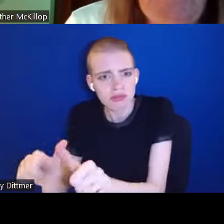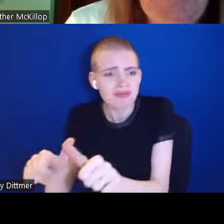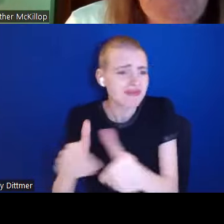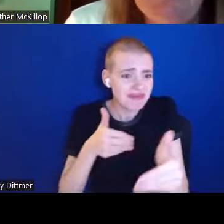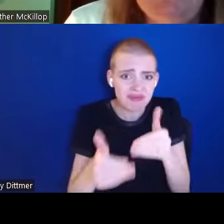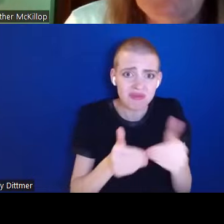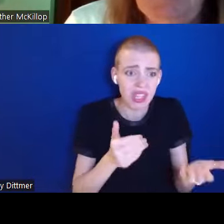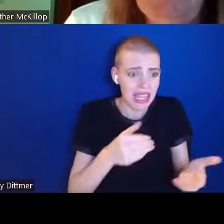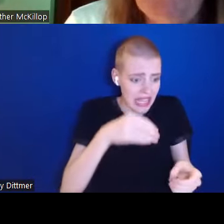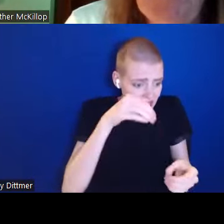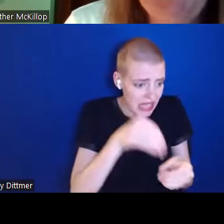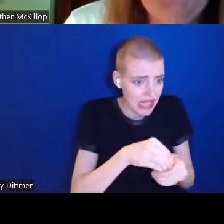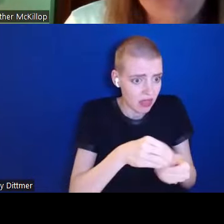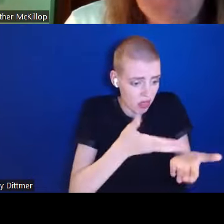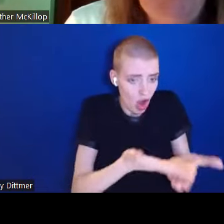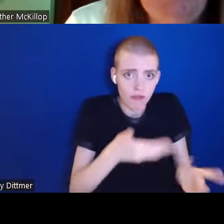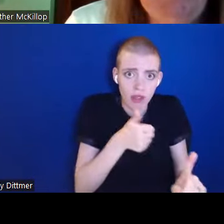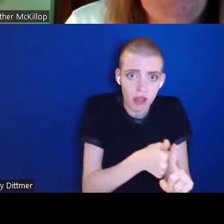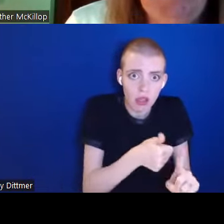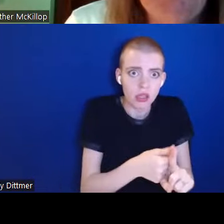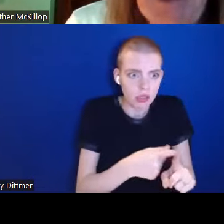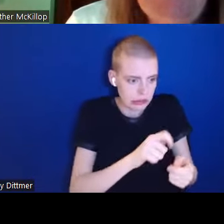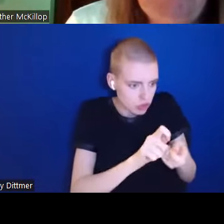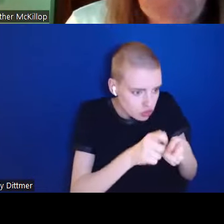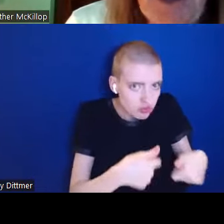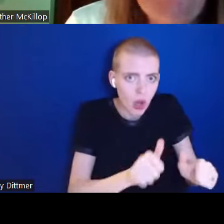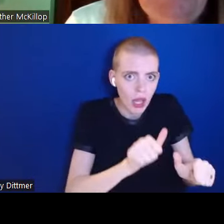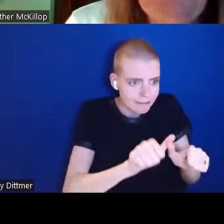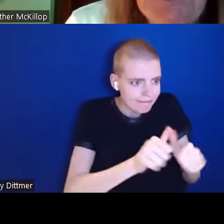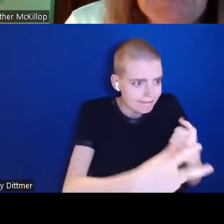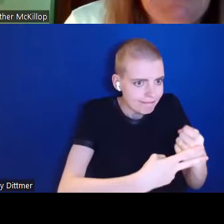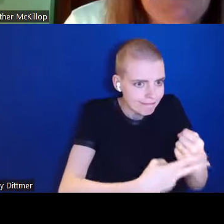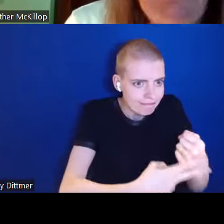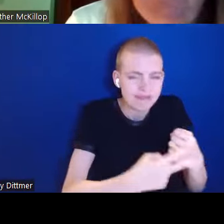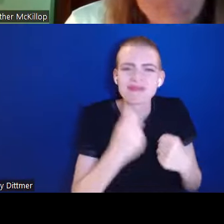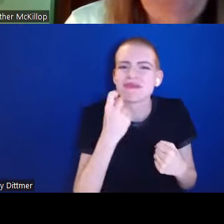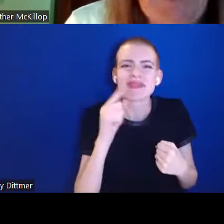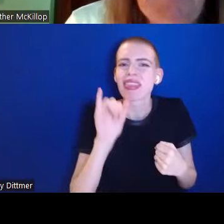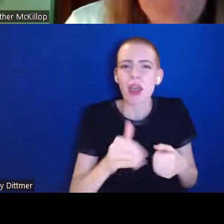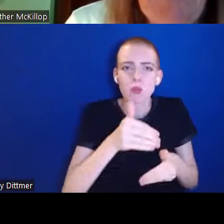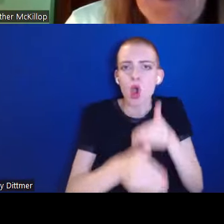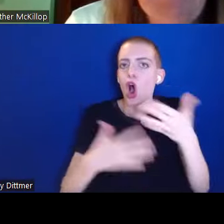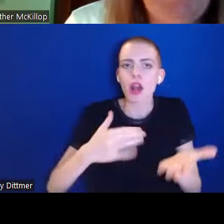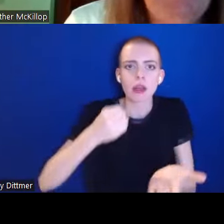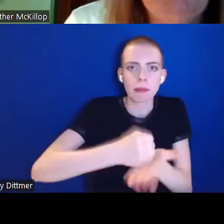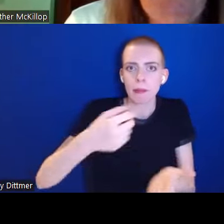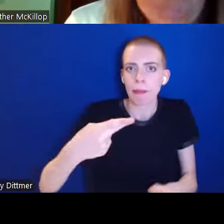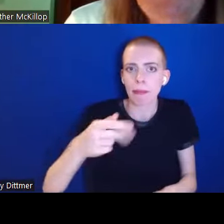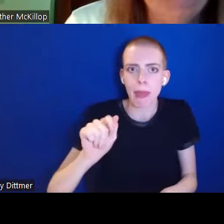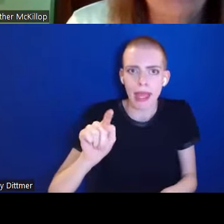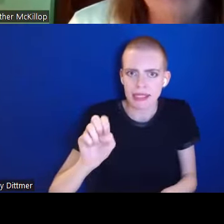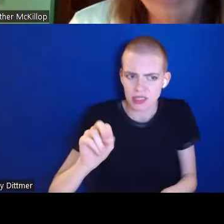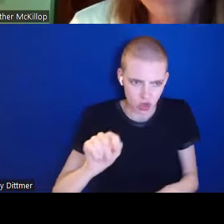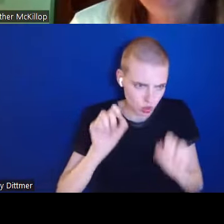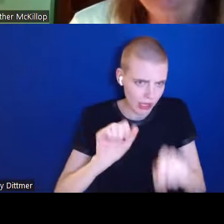an openly available patented process that you can set up in your lab. The wood